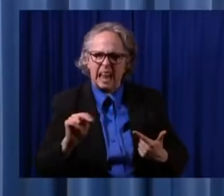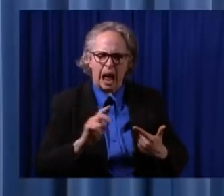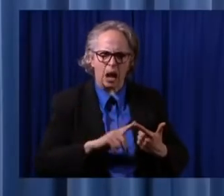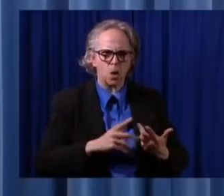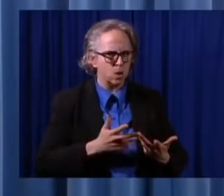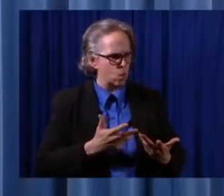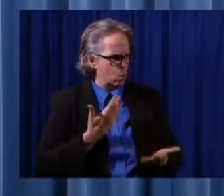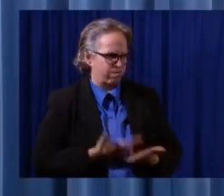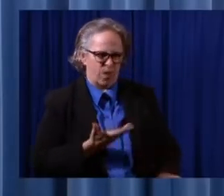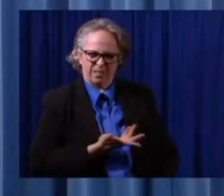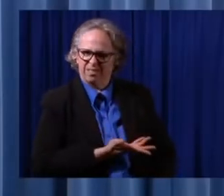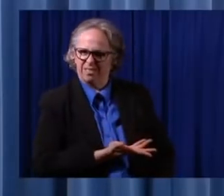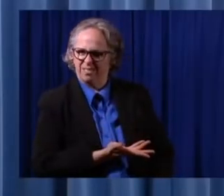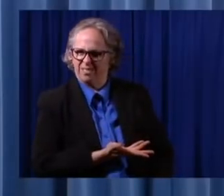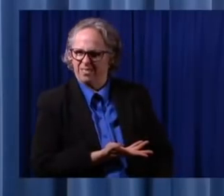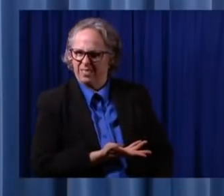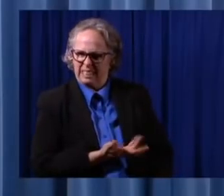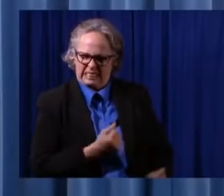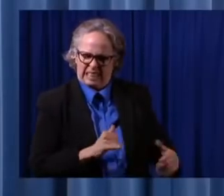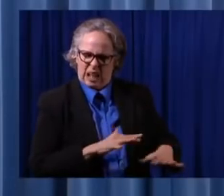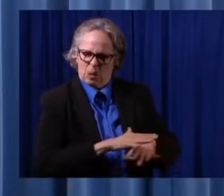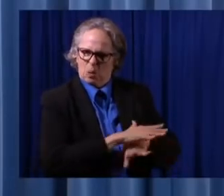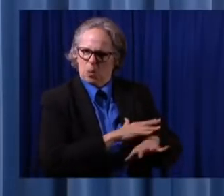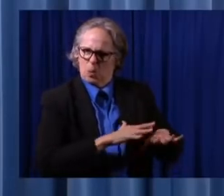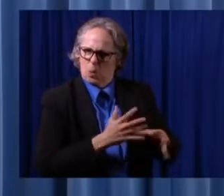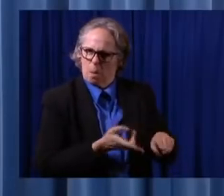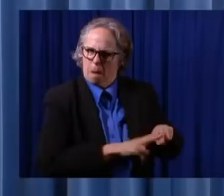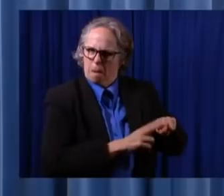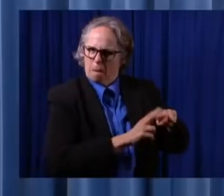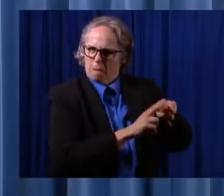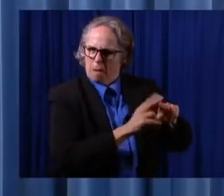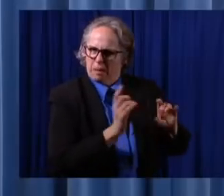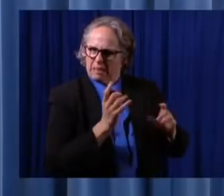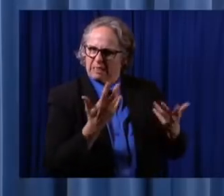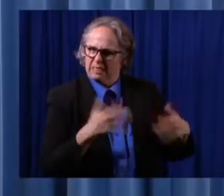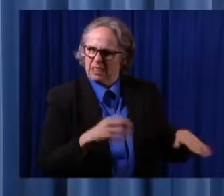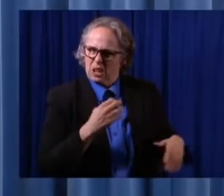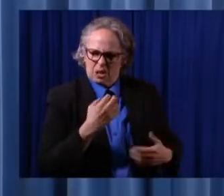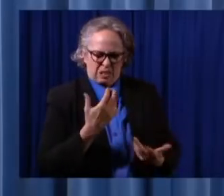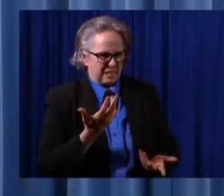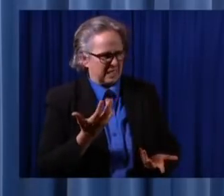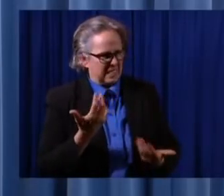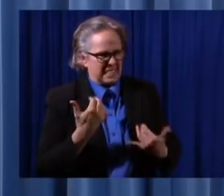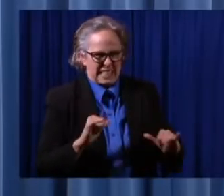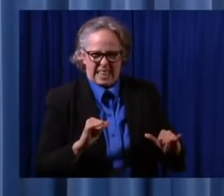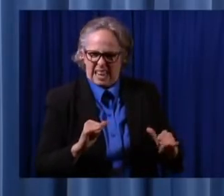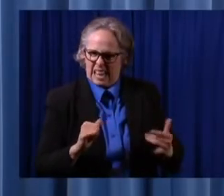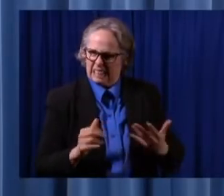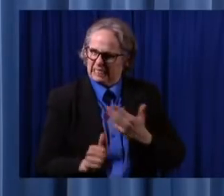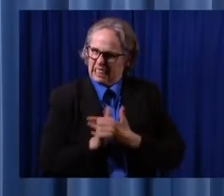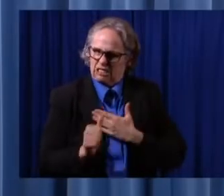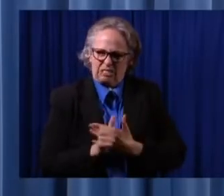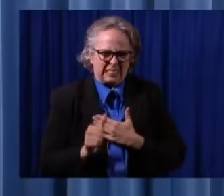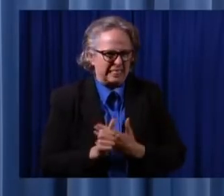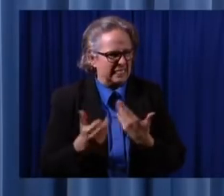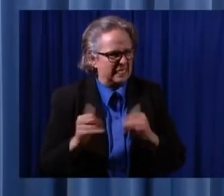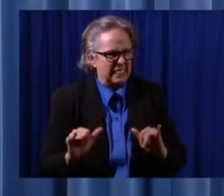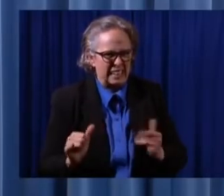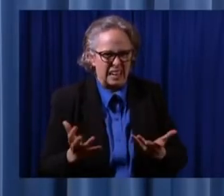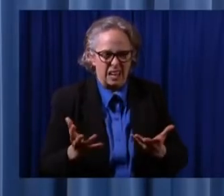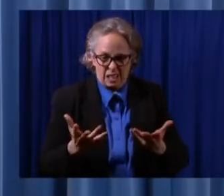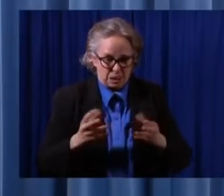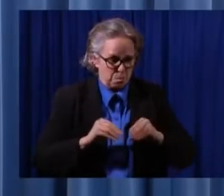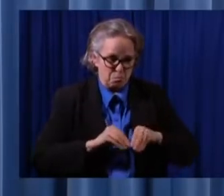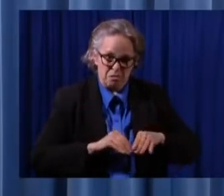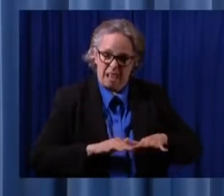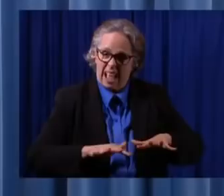a stark reminder that this virus is very much with us. Much as we would like to get rid of it, it is still